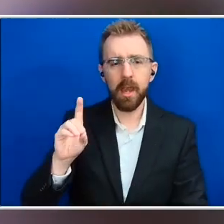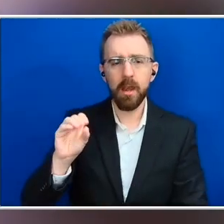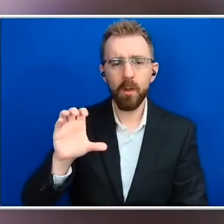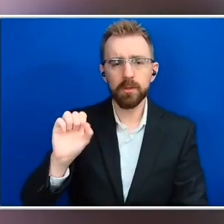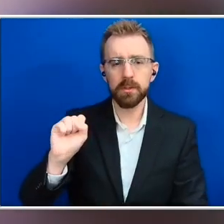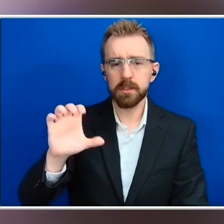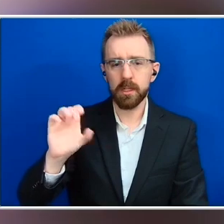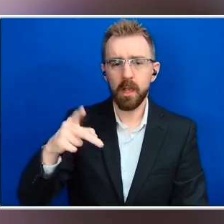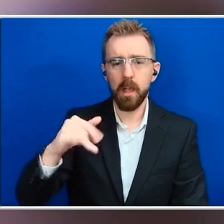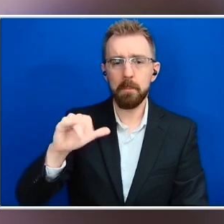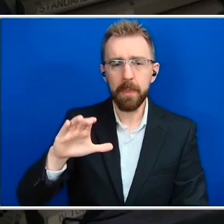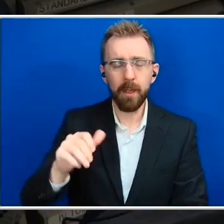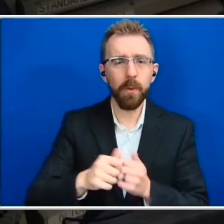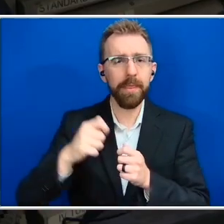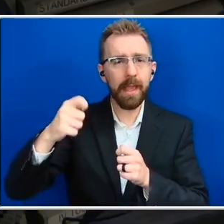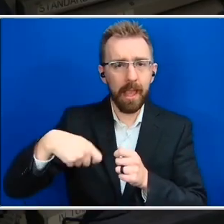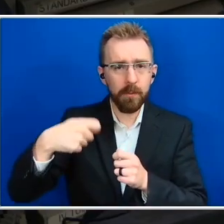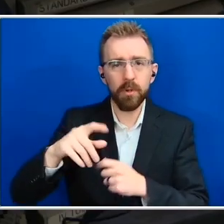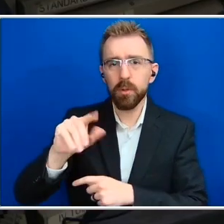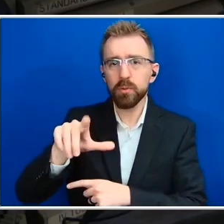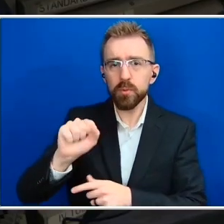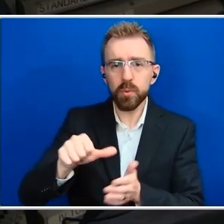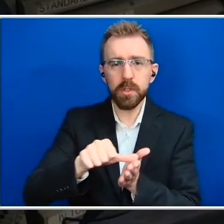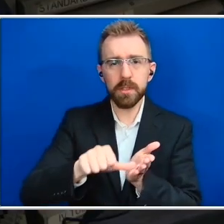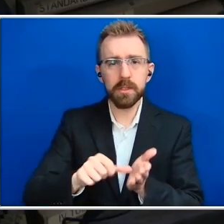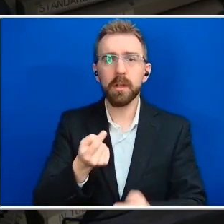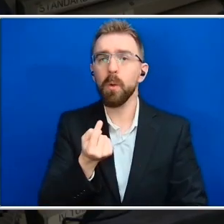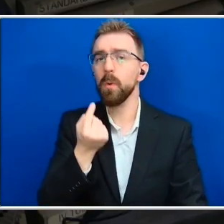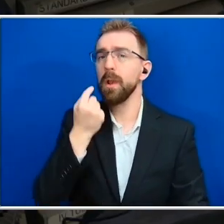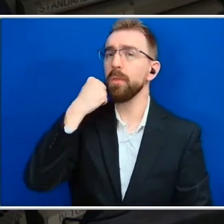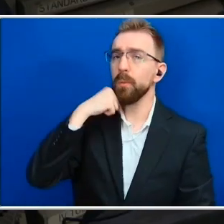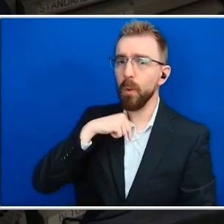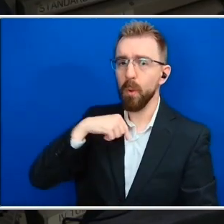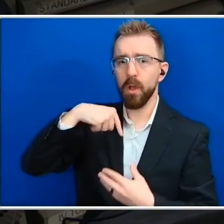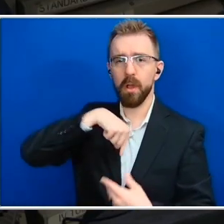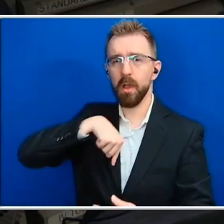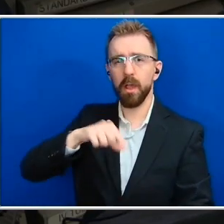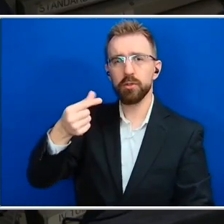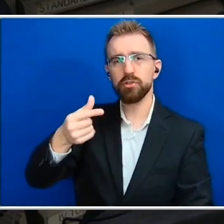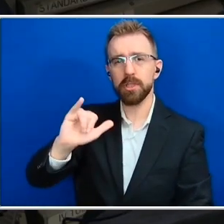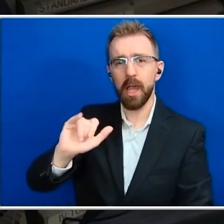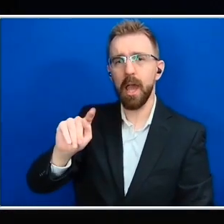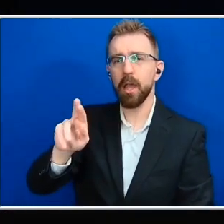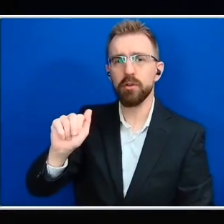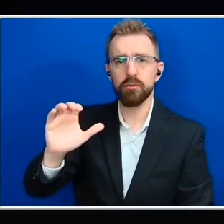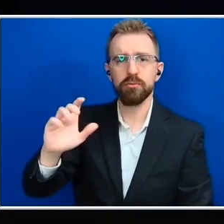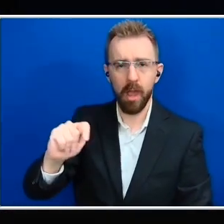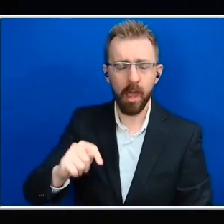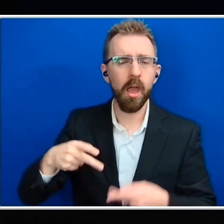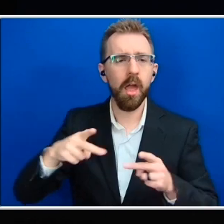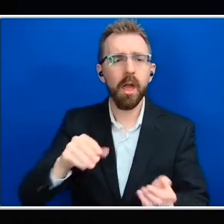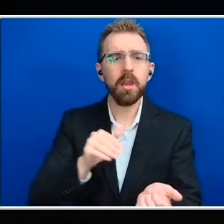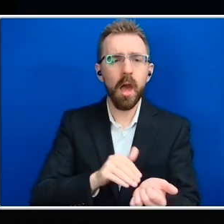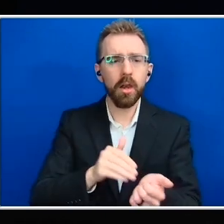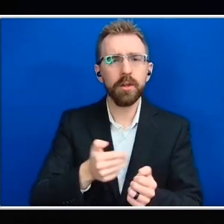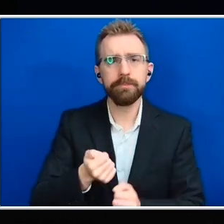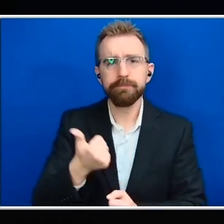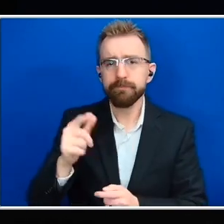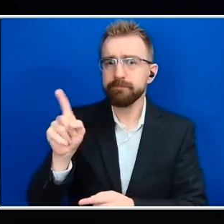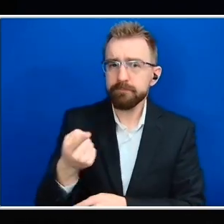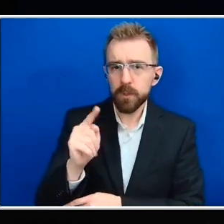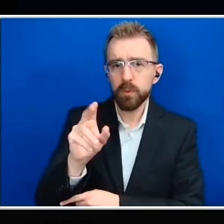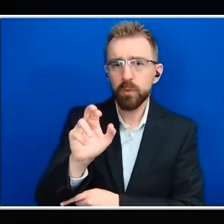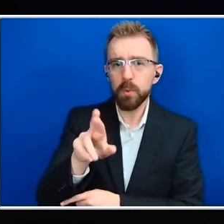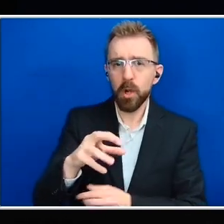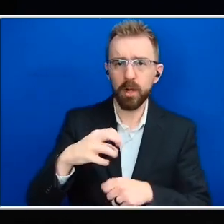and surgical tools reaching down the throat and into the GI tract. This lets doctors remove just the tumor, but only if